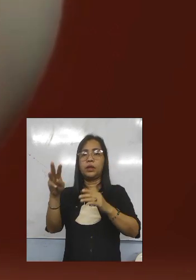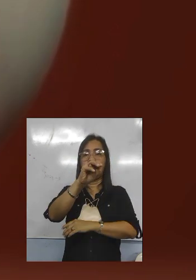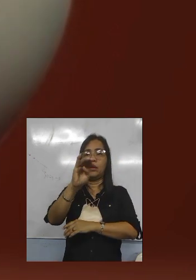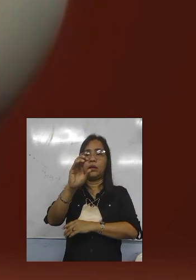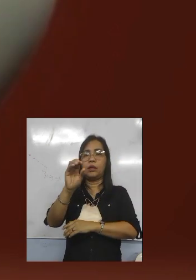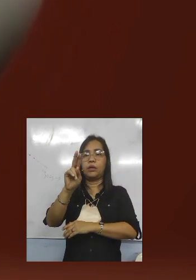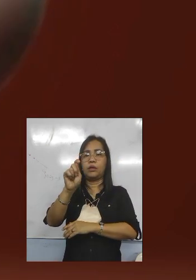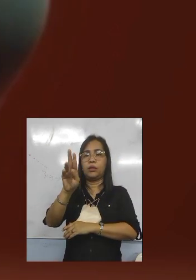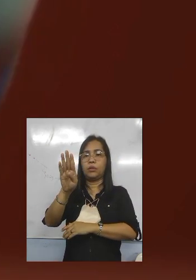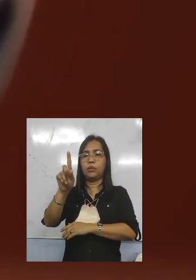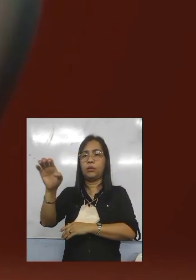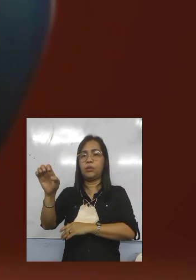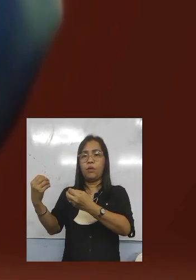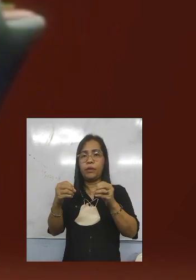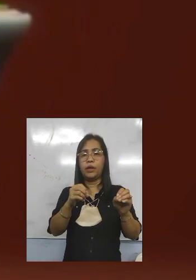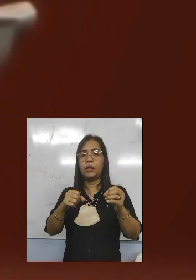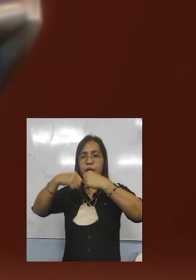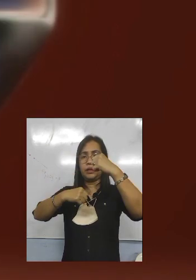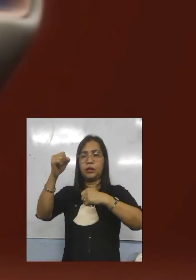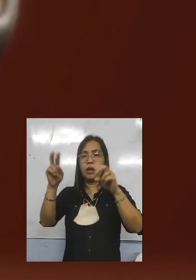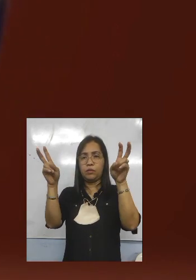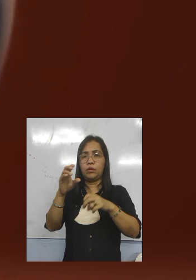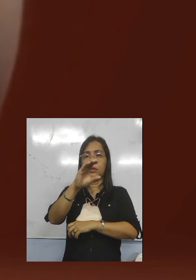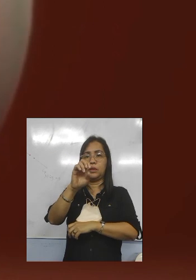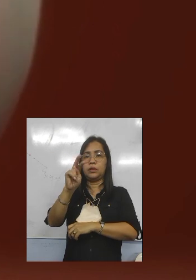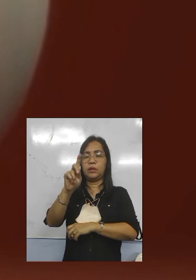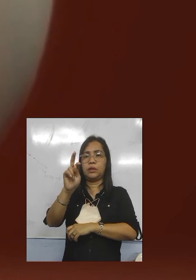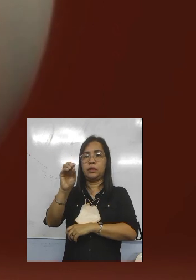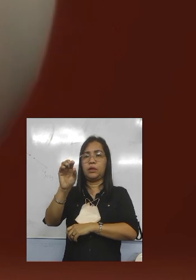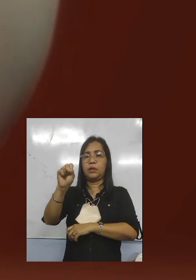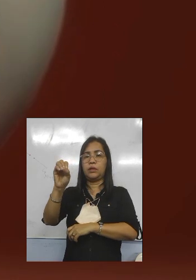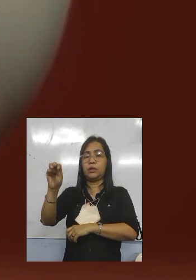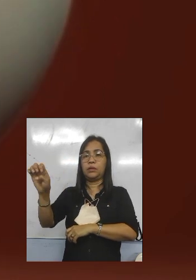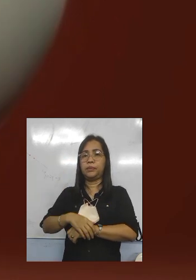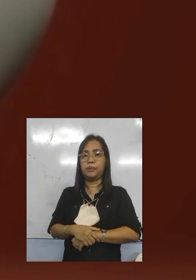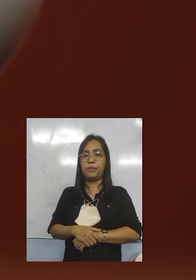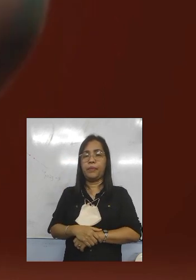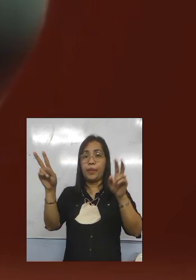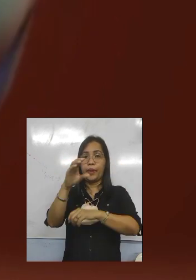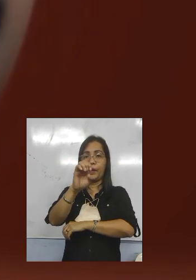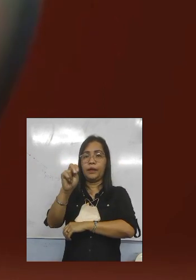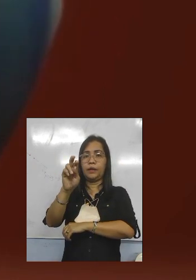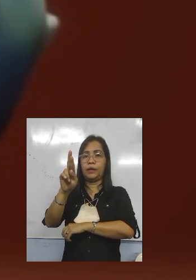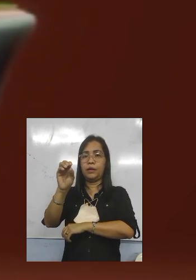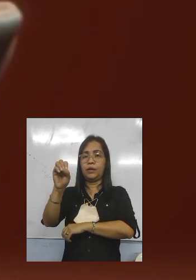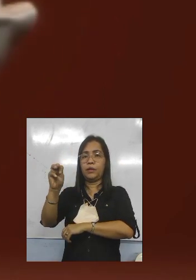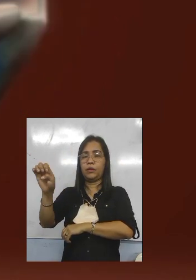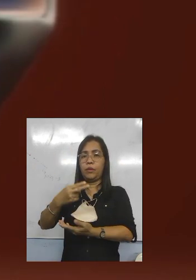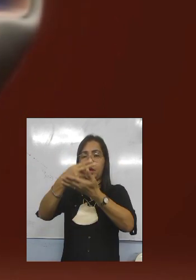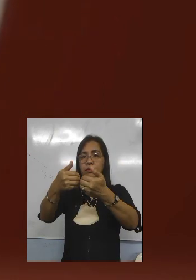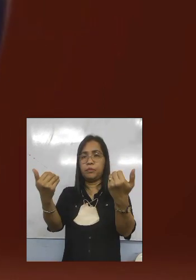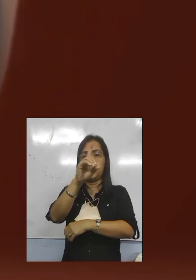growth and preparation for mitosis after DNA replication, and it also the subphase that separates interphase from